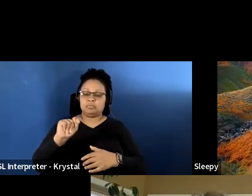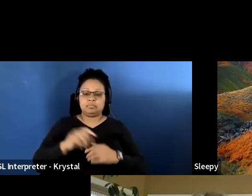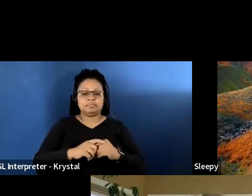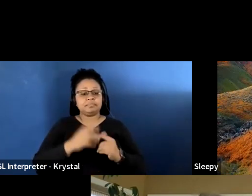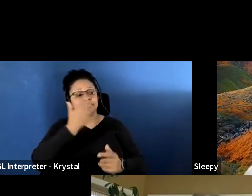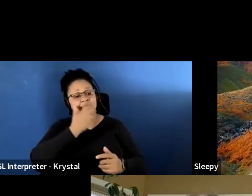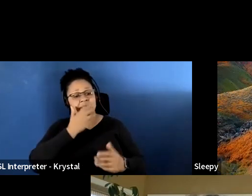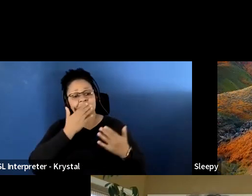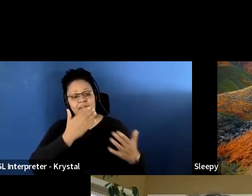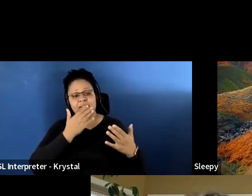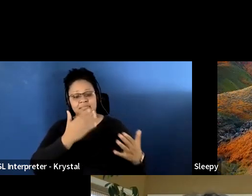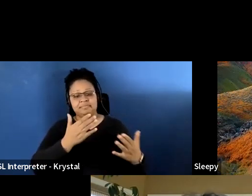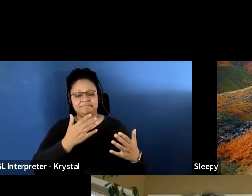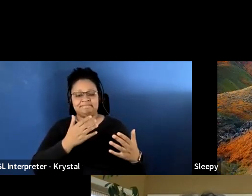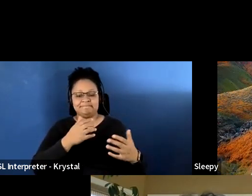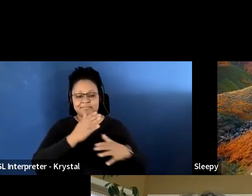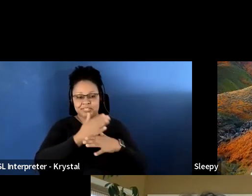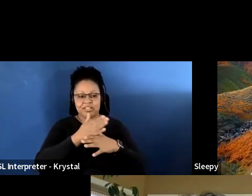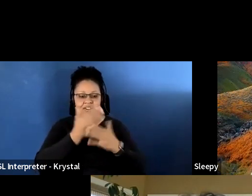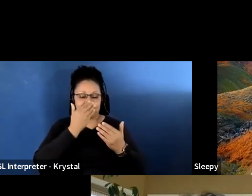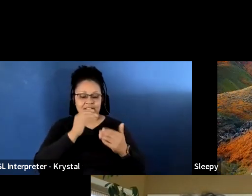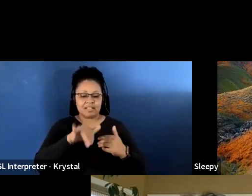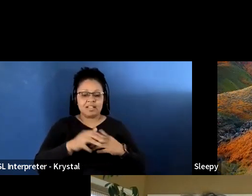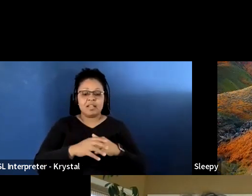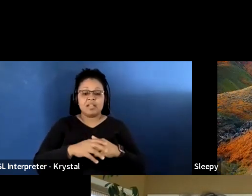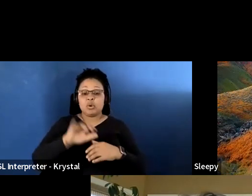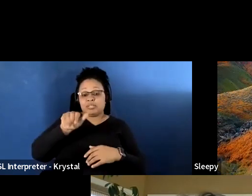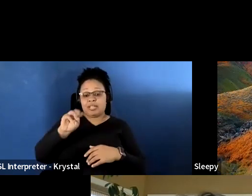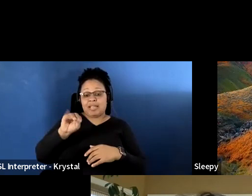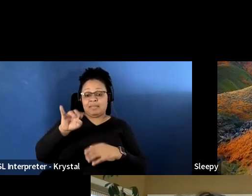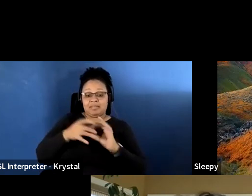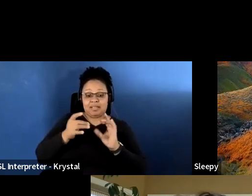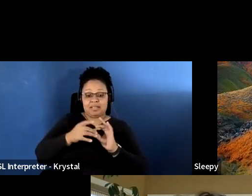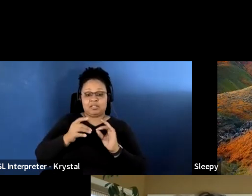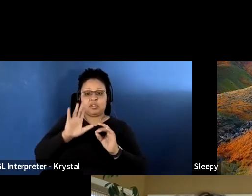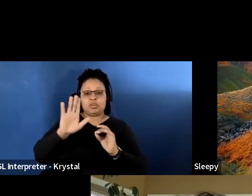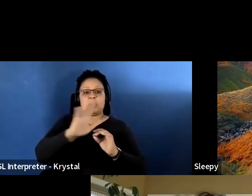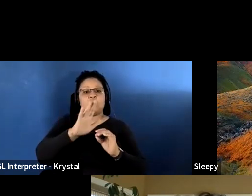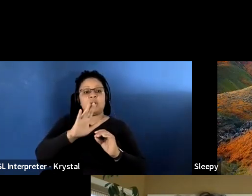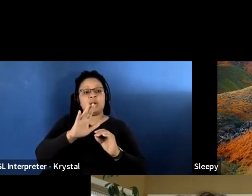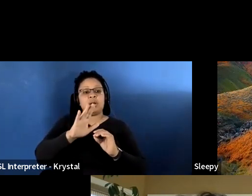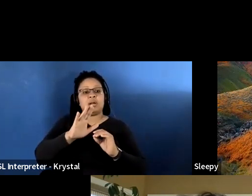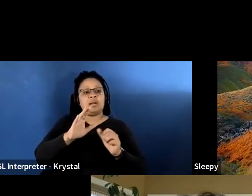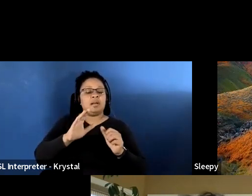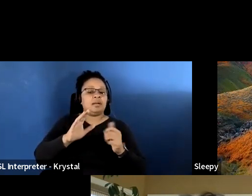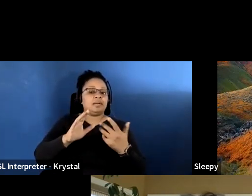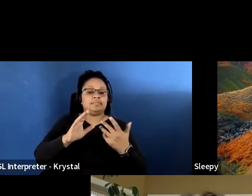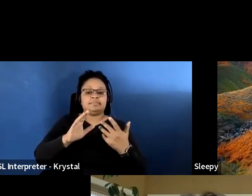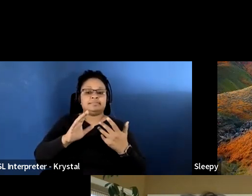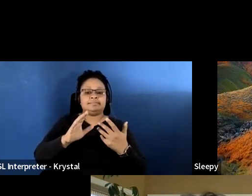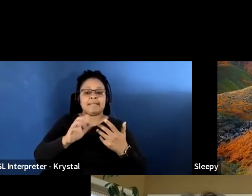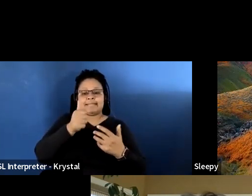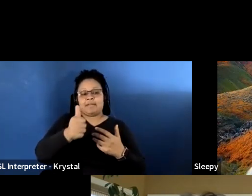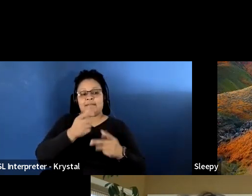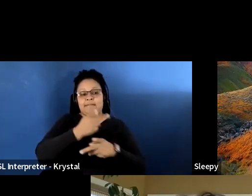Awesome. Thanks. Thanks for sharing that, Grace. Jamie has said in the chat, what is everyone's go-to self-care activity? I would love to hear from some